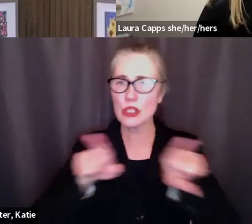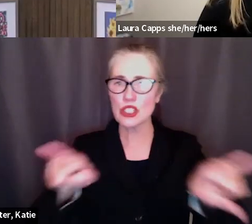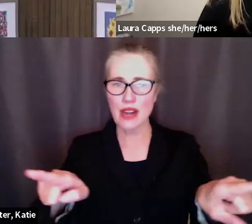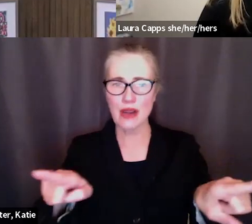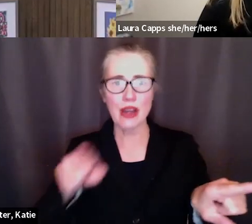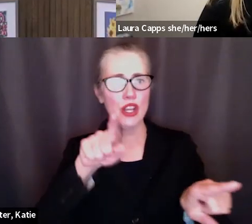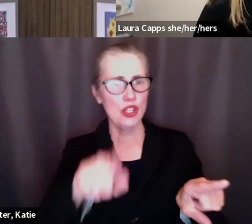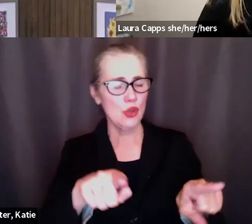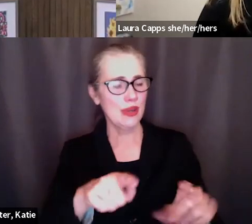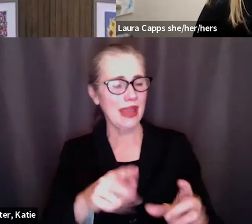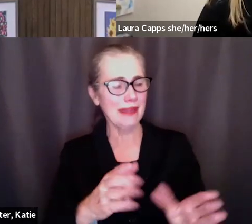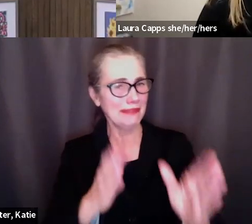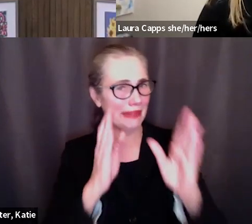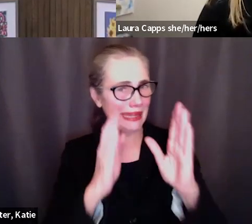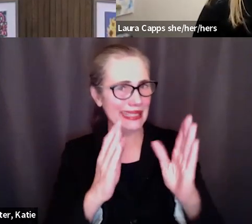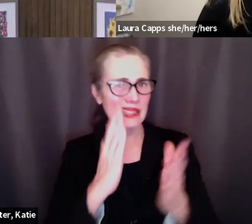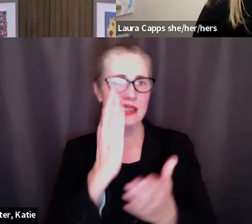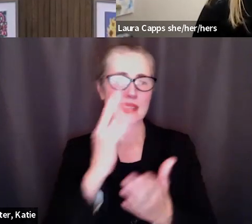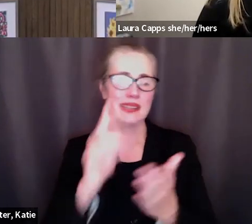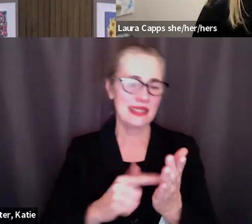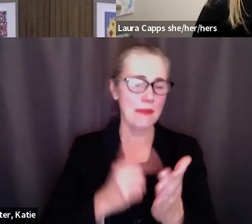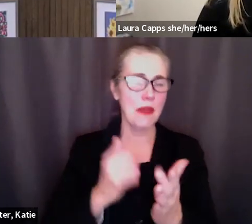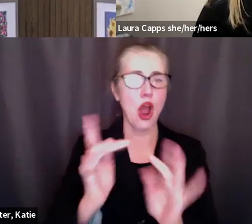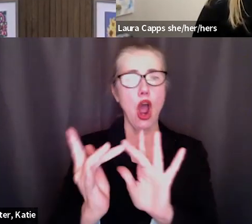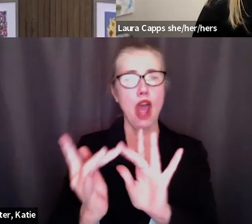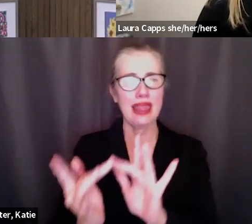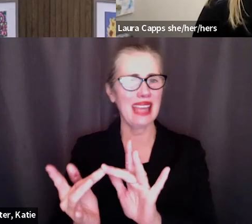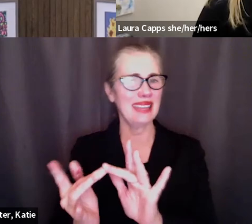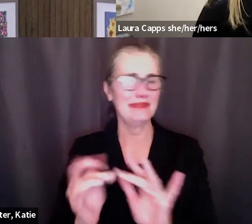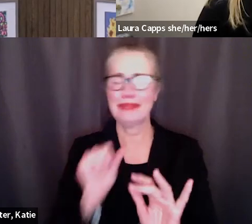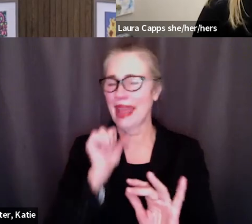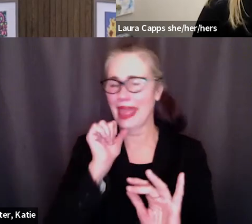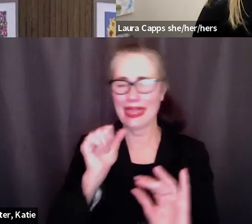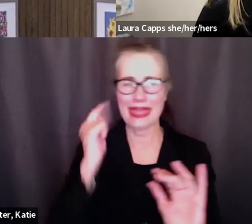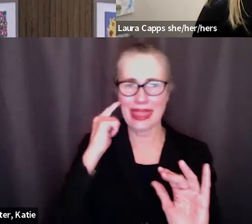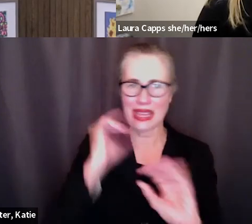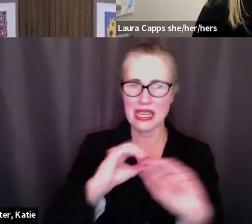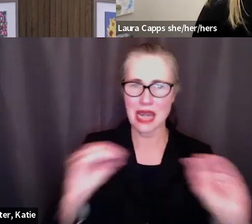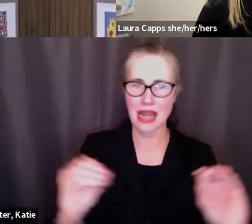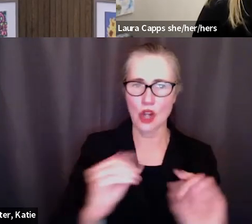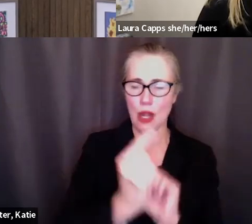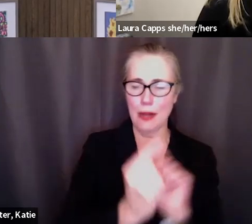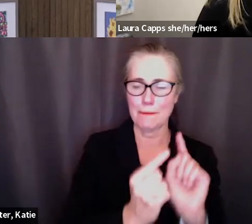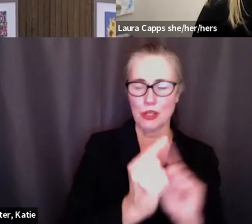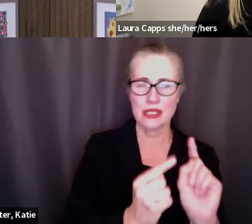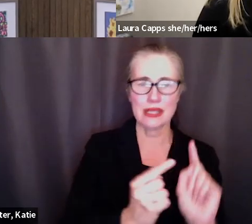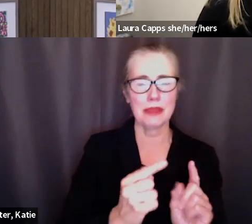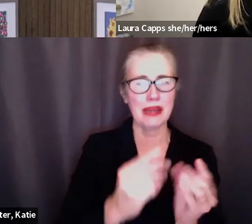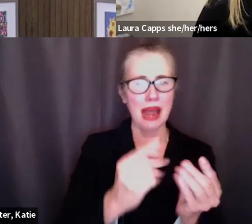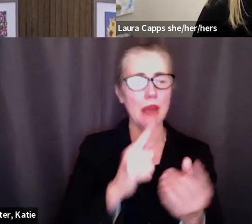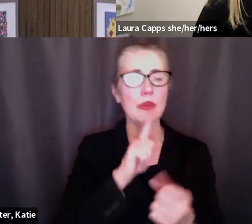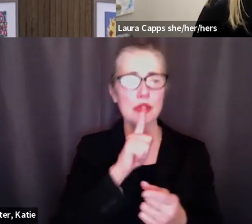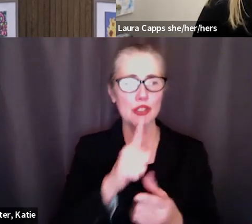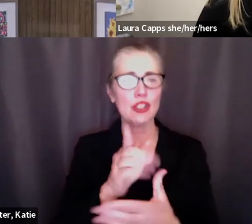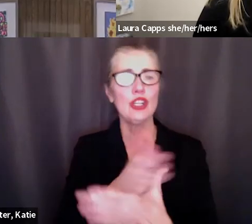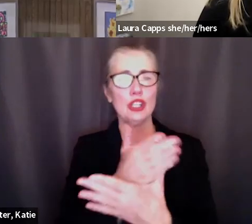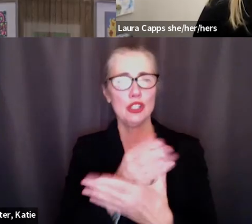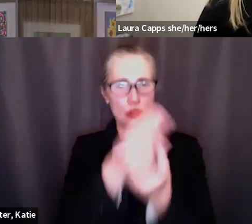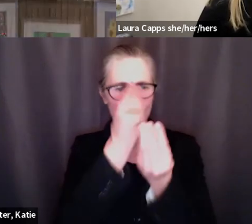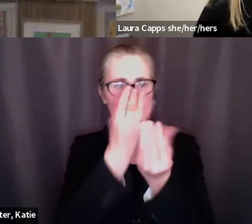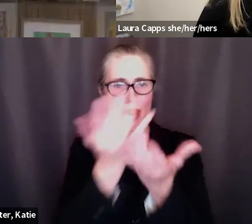opportunity to listen some are online and some i don't know that any will be in person but i'll make sure that everybody has that okay thank you miss sims